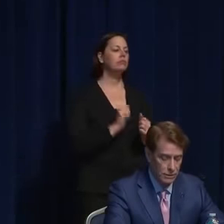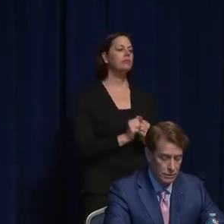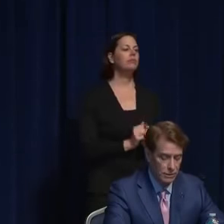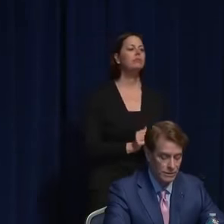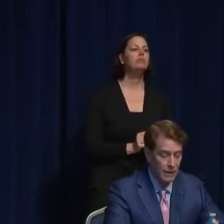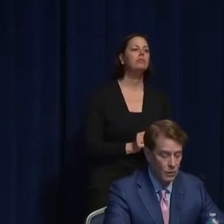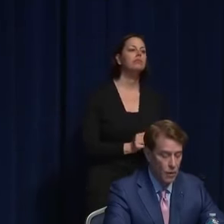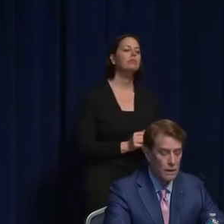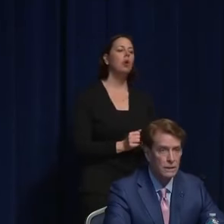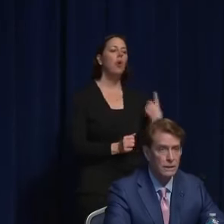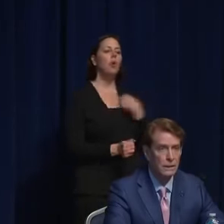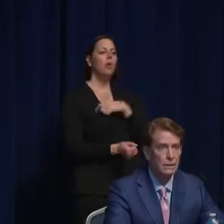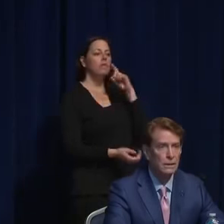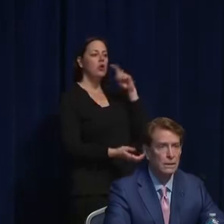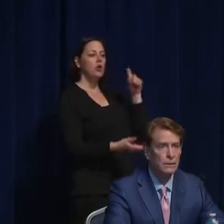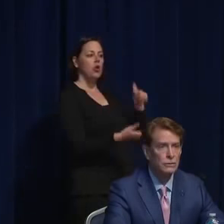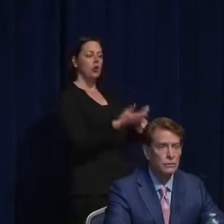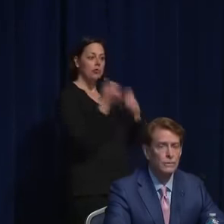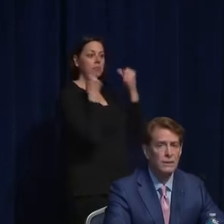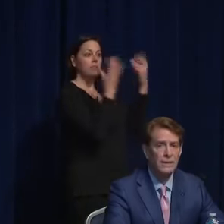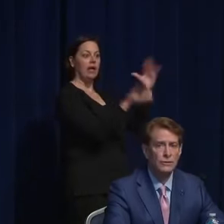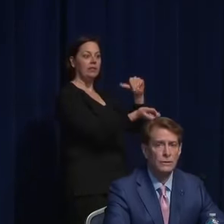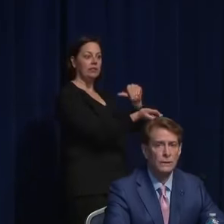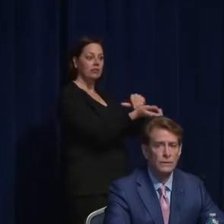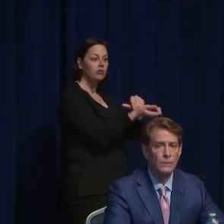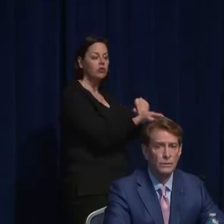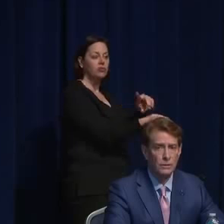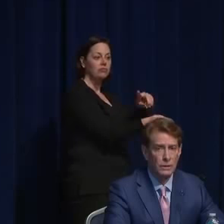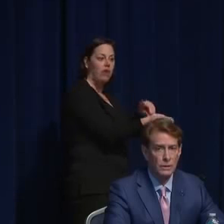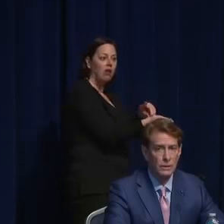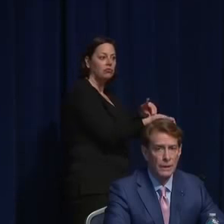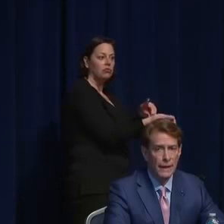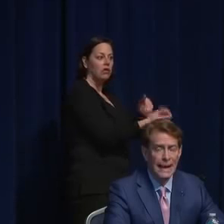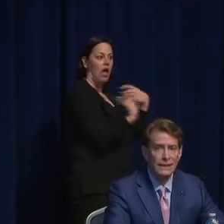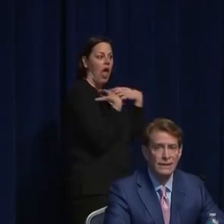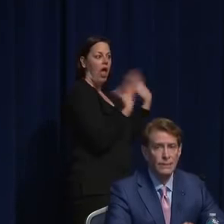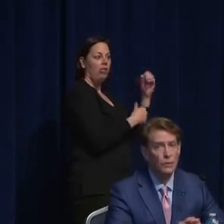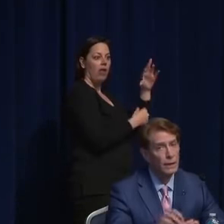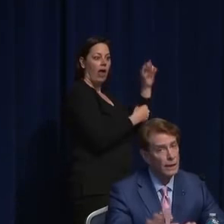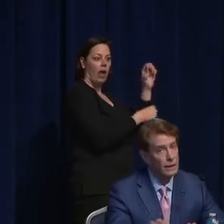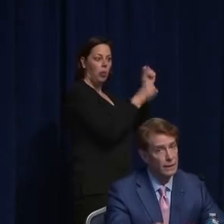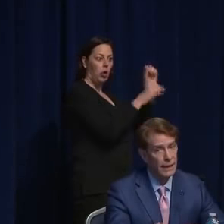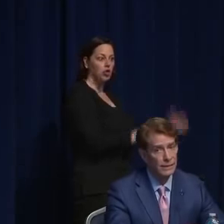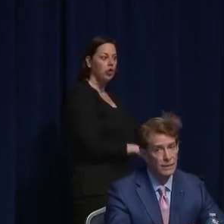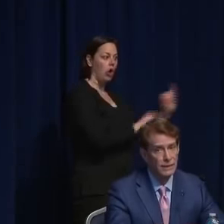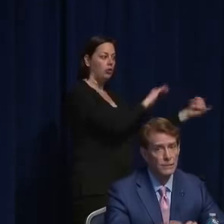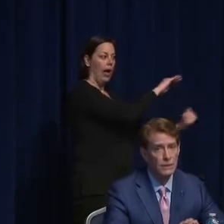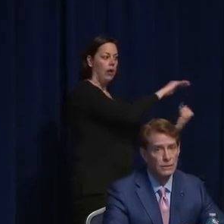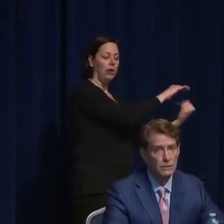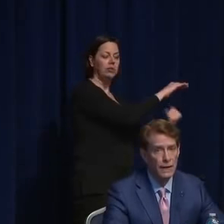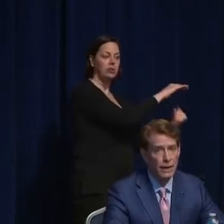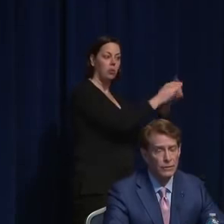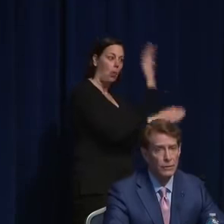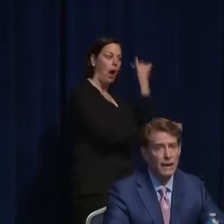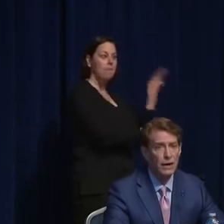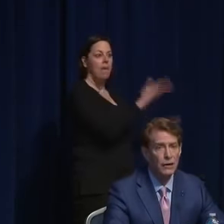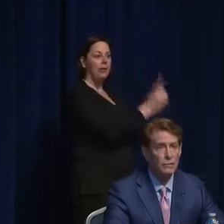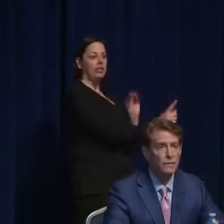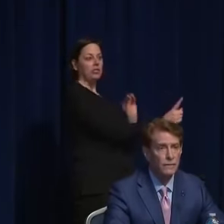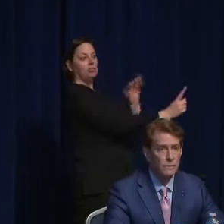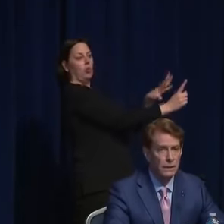and nurses being quarantined due to potential exposure. At Hackensack Meridian, as I speak to you now, there are